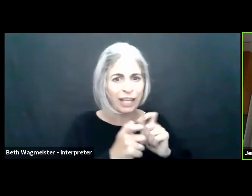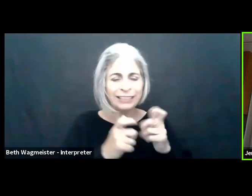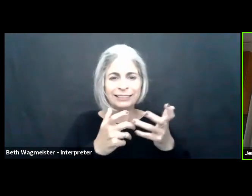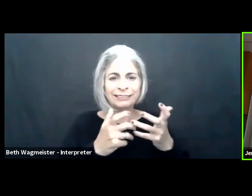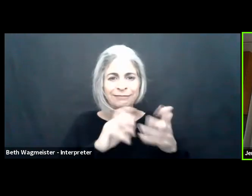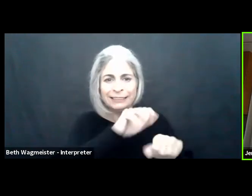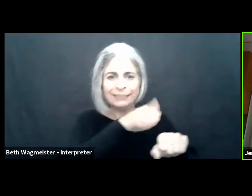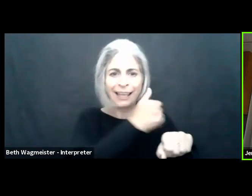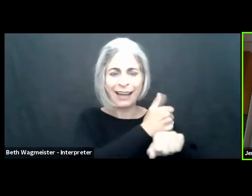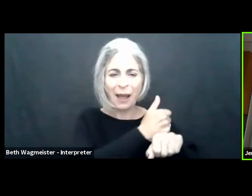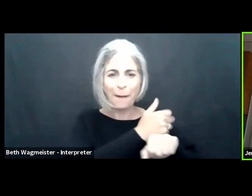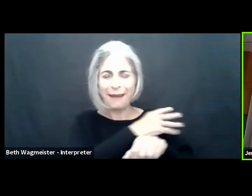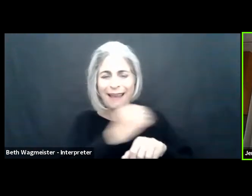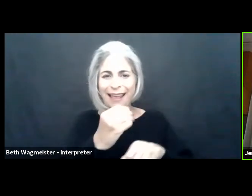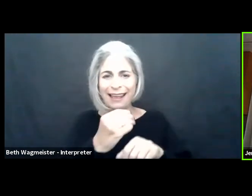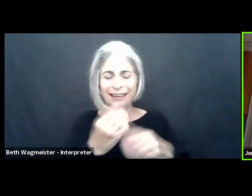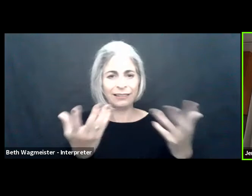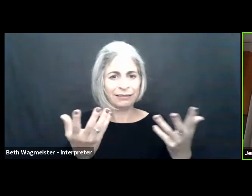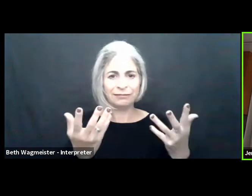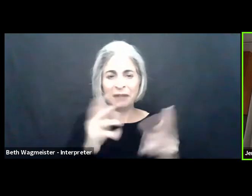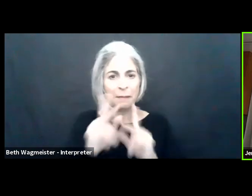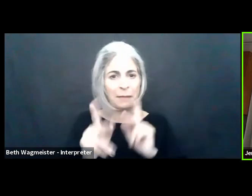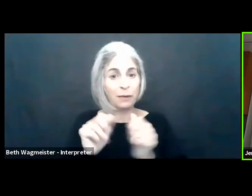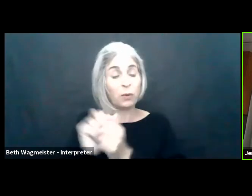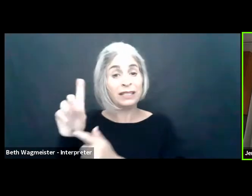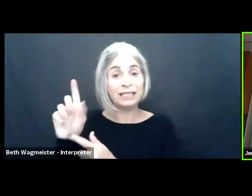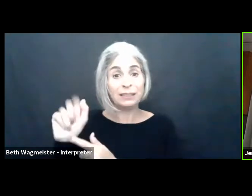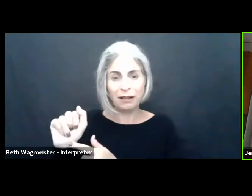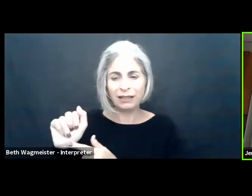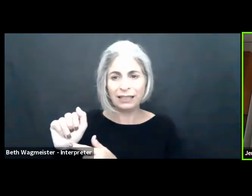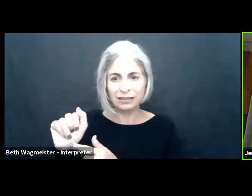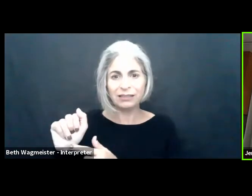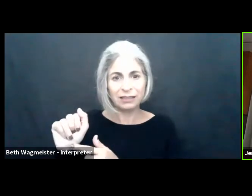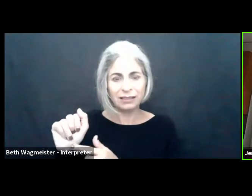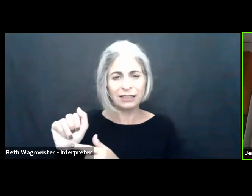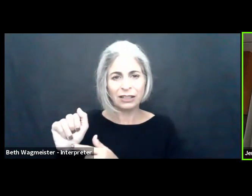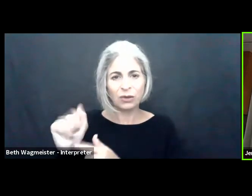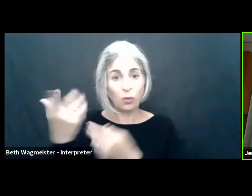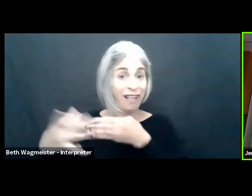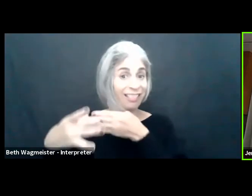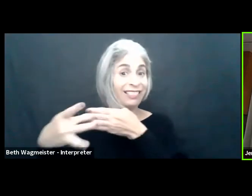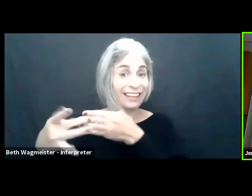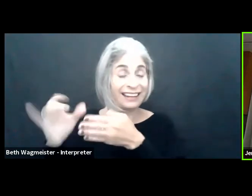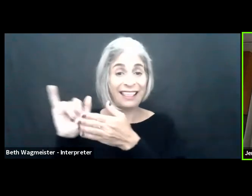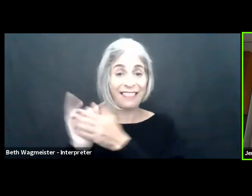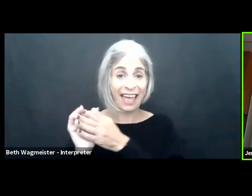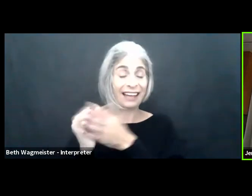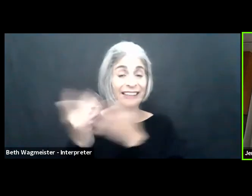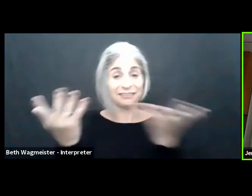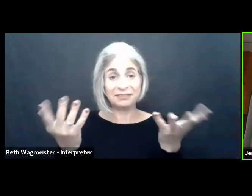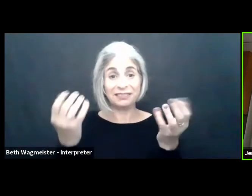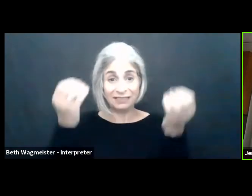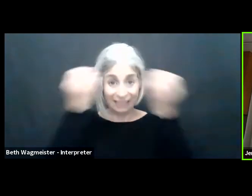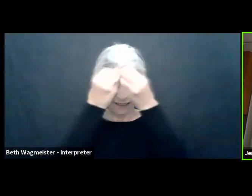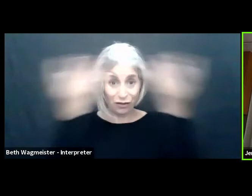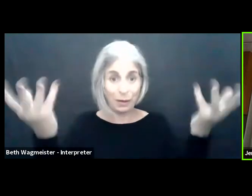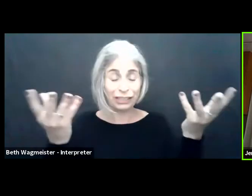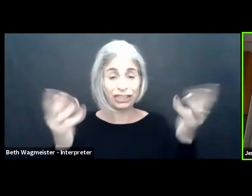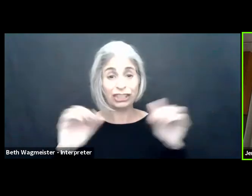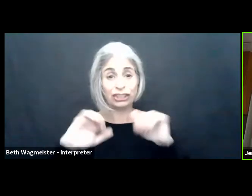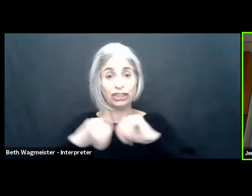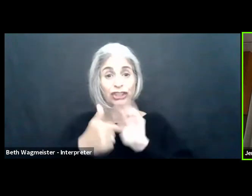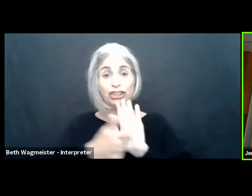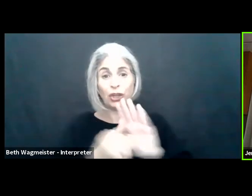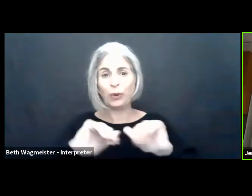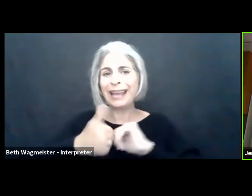implemented, and in many cases, people with disabilities were leading that charge, which I think was very,